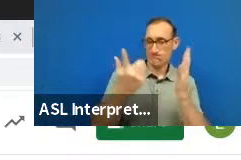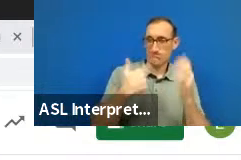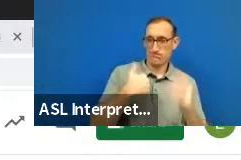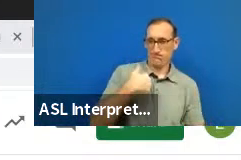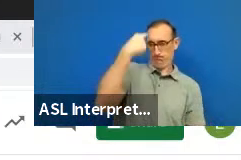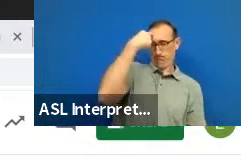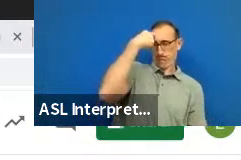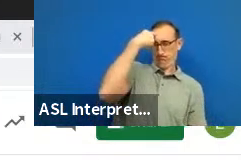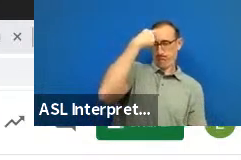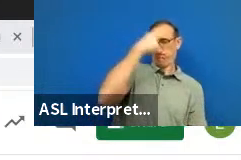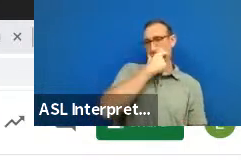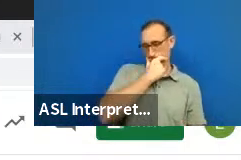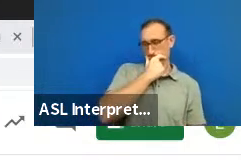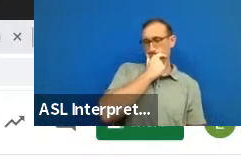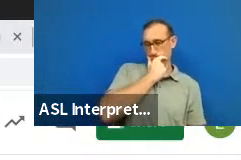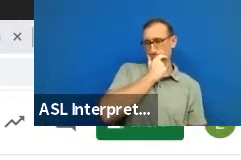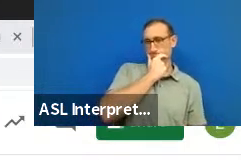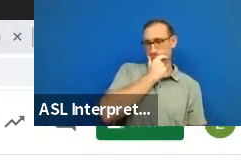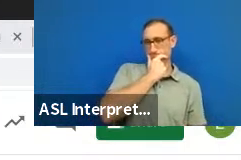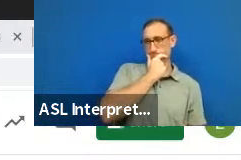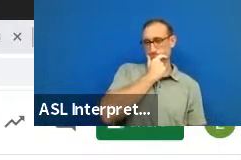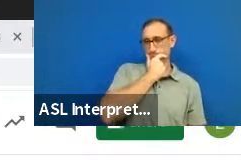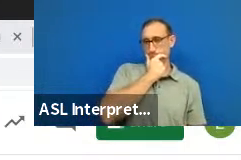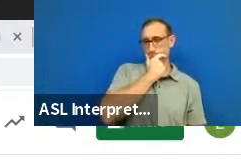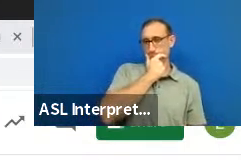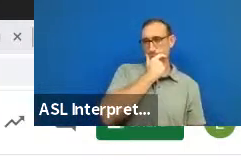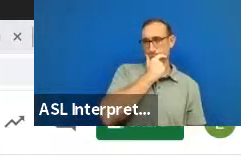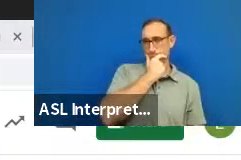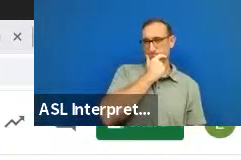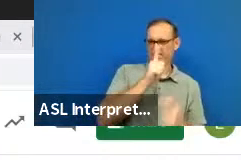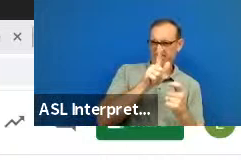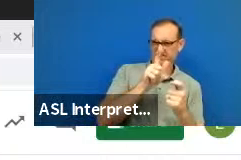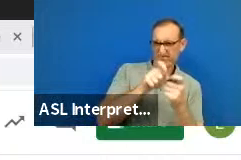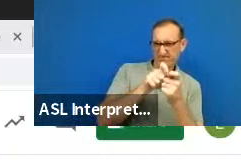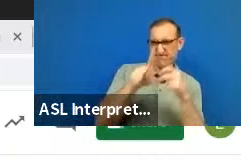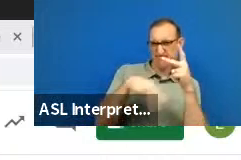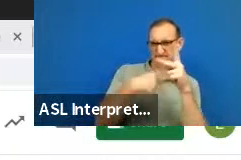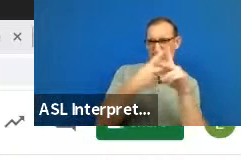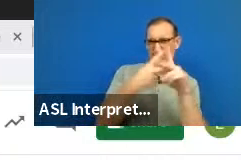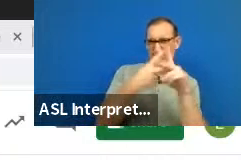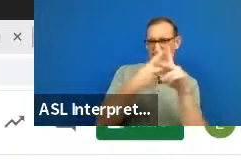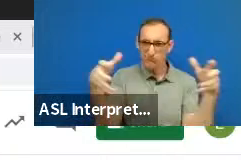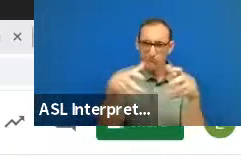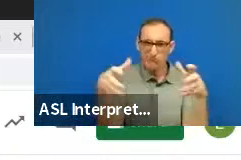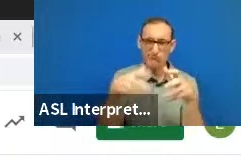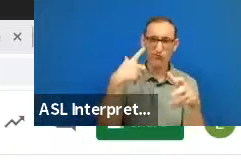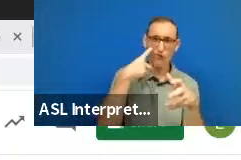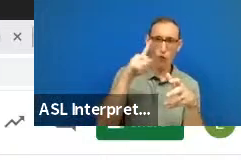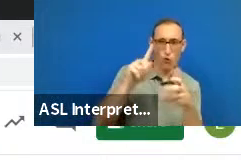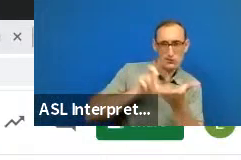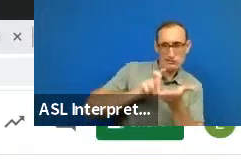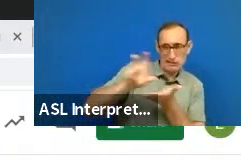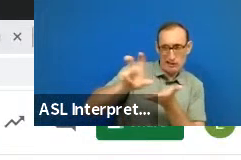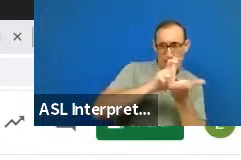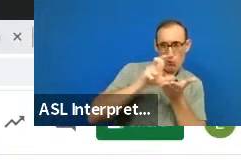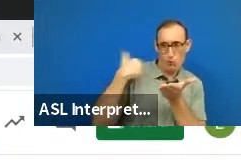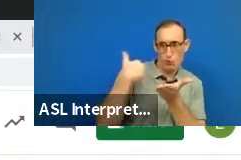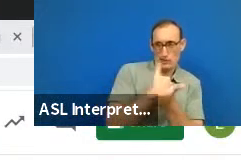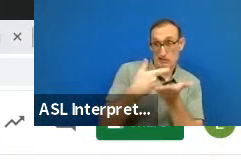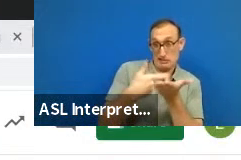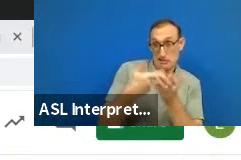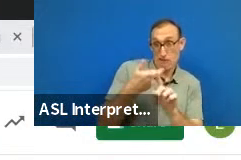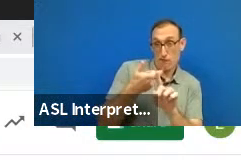the particular of the type of gathering stakeholder data that is being talked about by